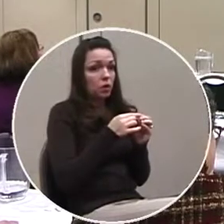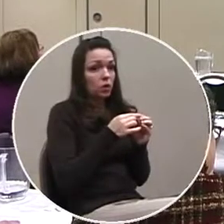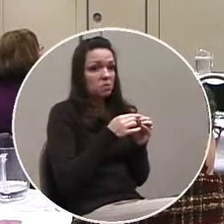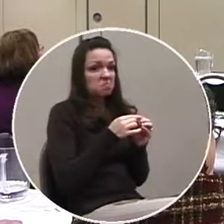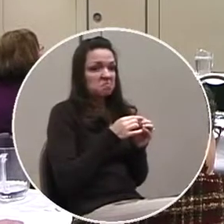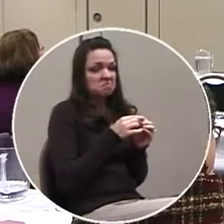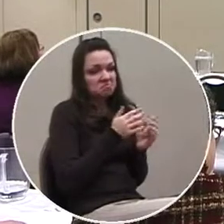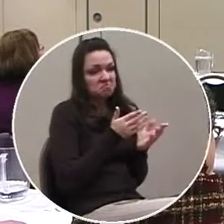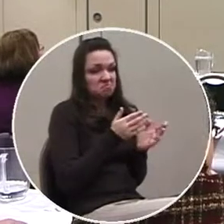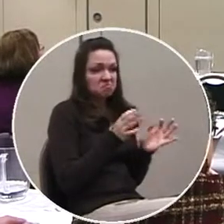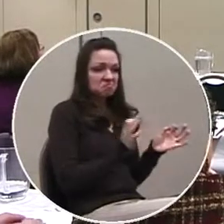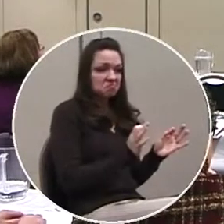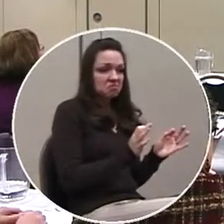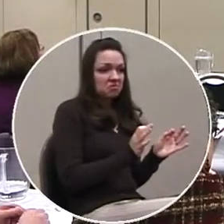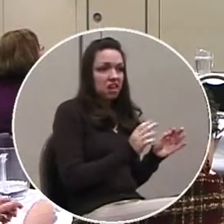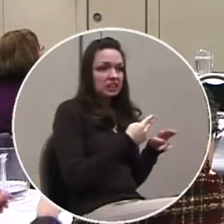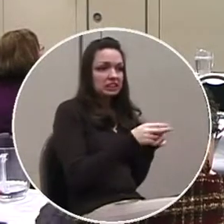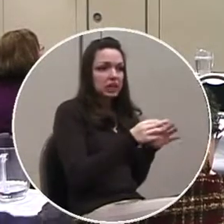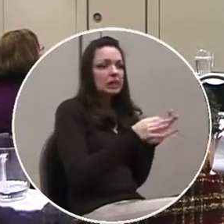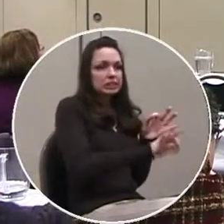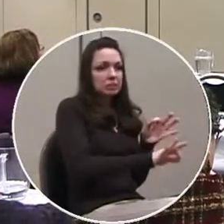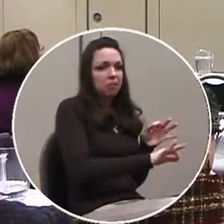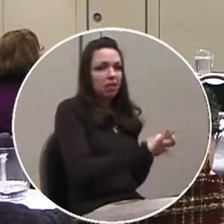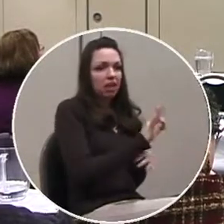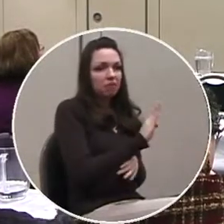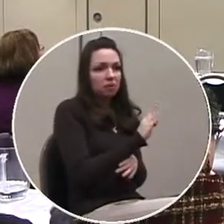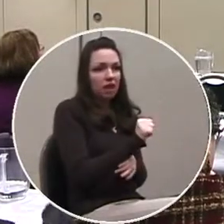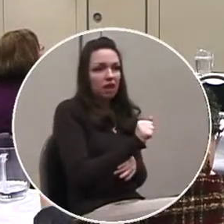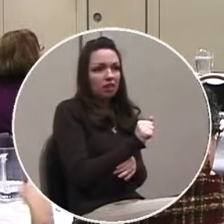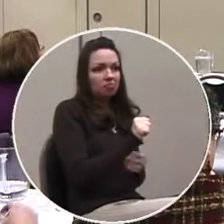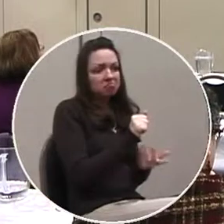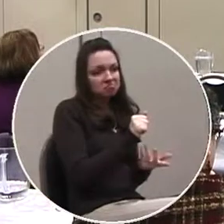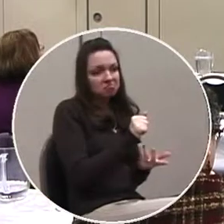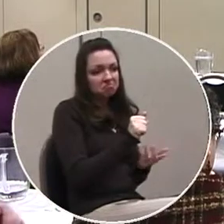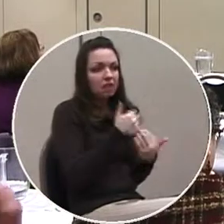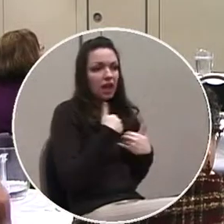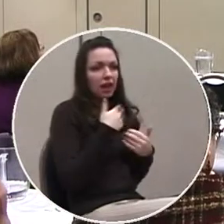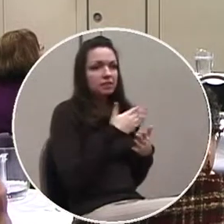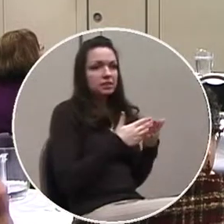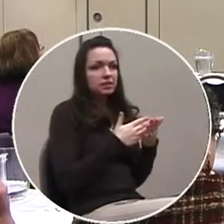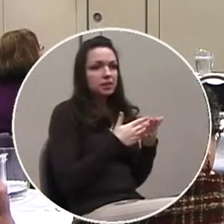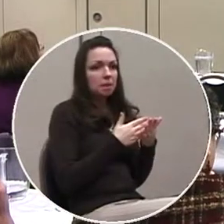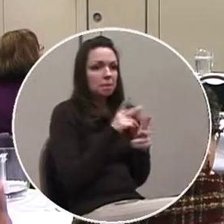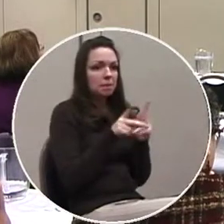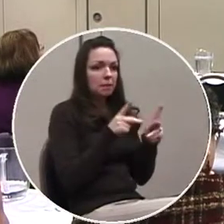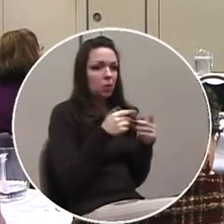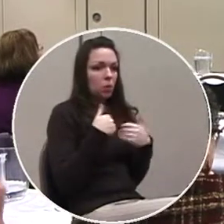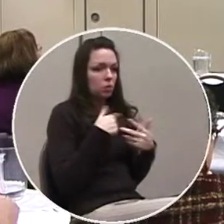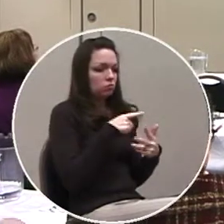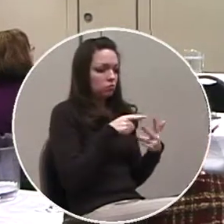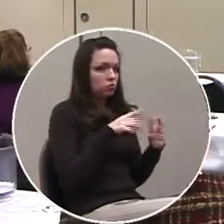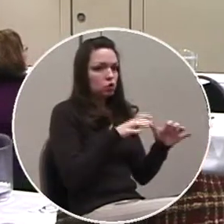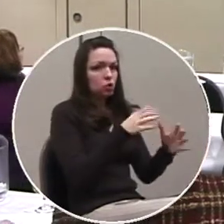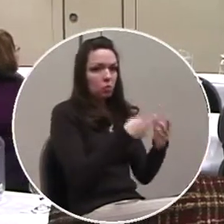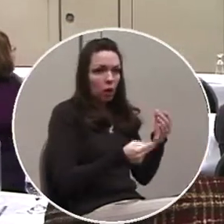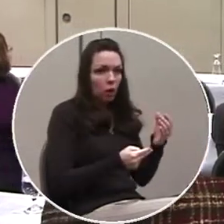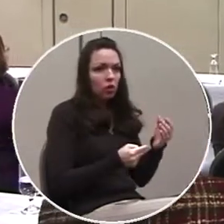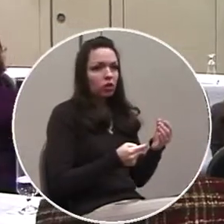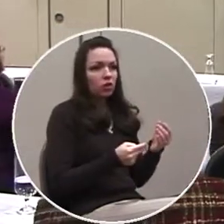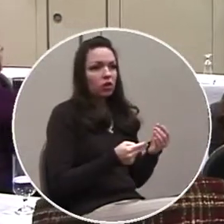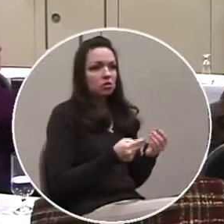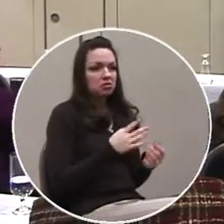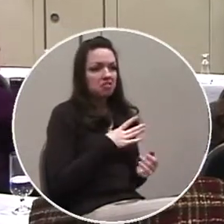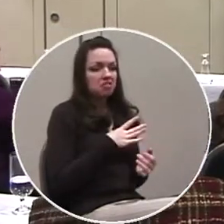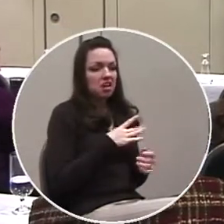that's a little more simple, then having some combined people is not necessarily a problem. One